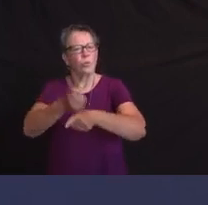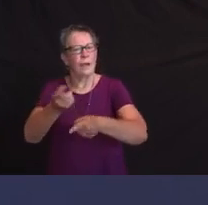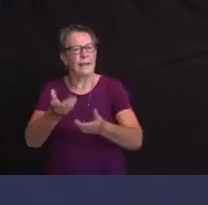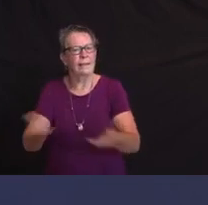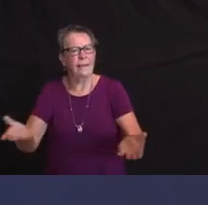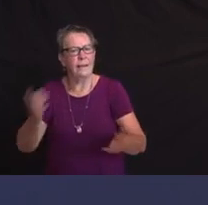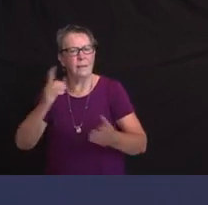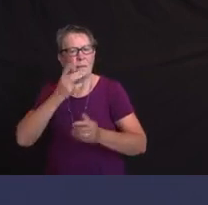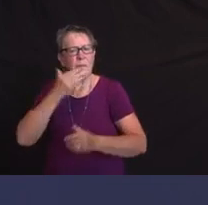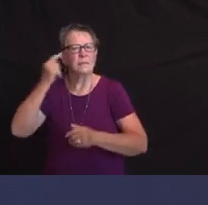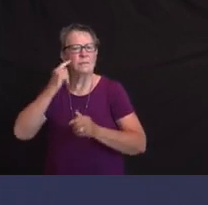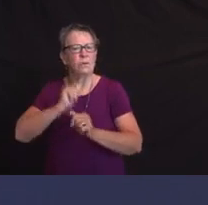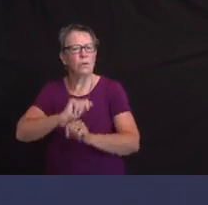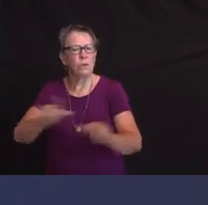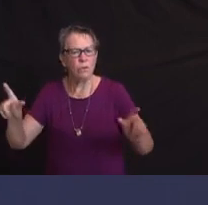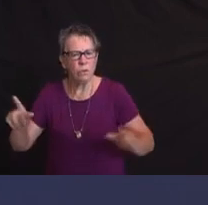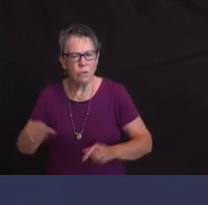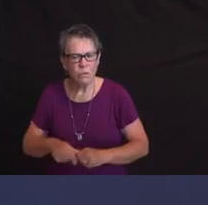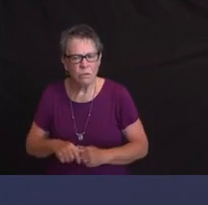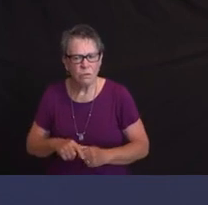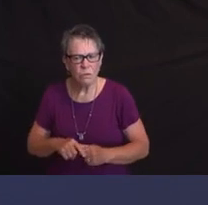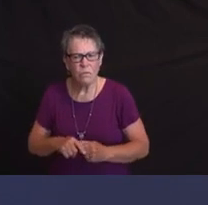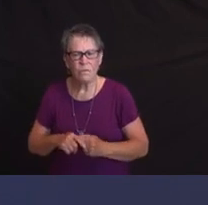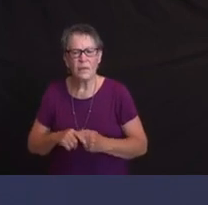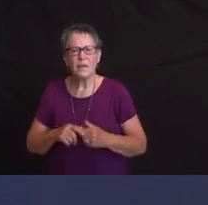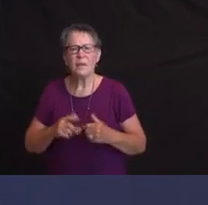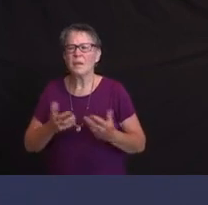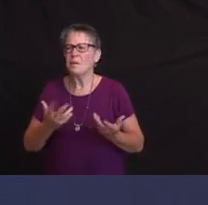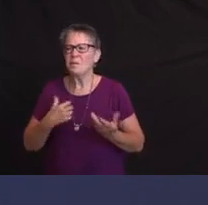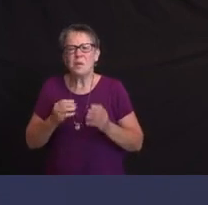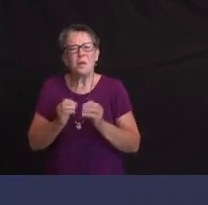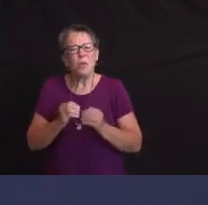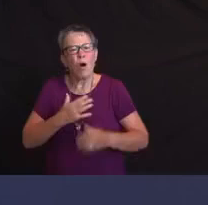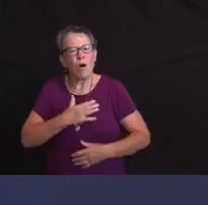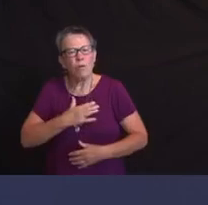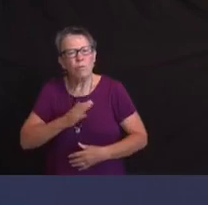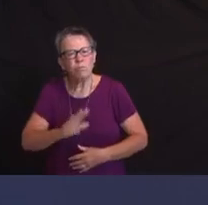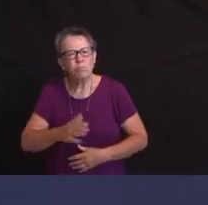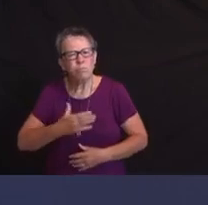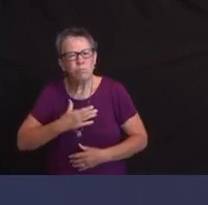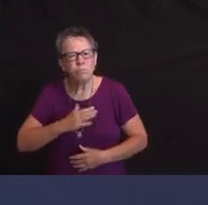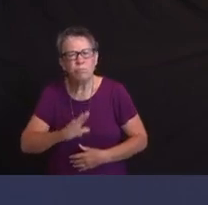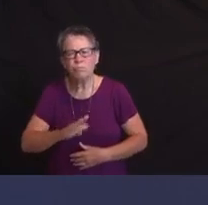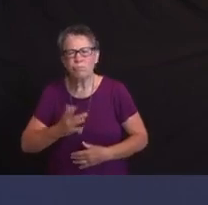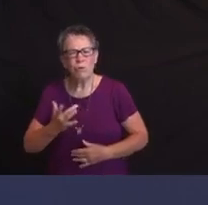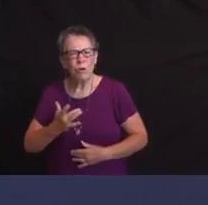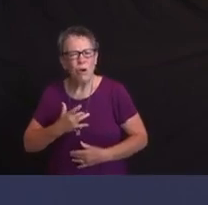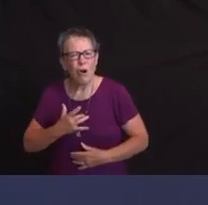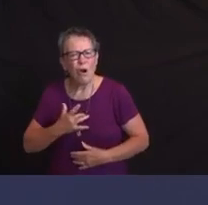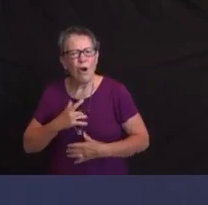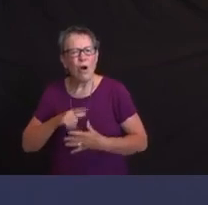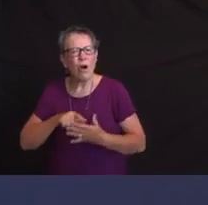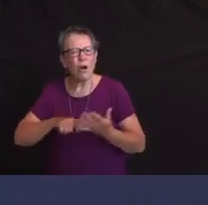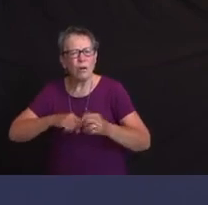of our fellow New Jerseyans could use a reminder that this is not a me moment. This is an us